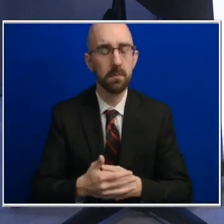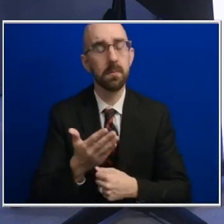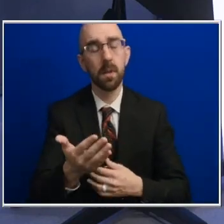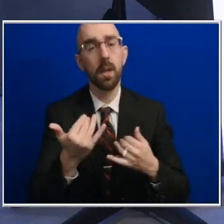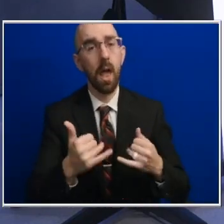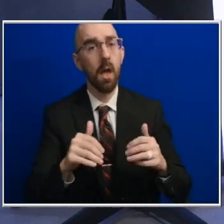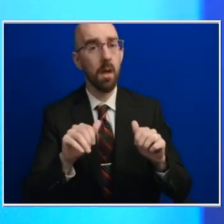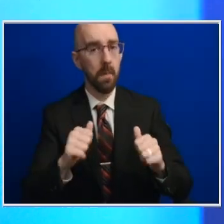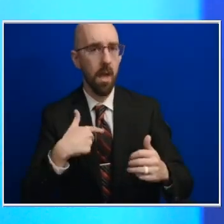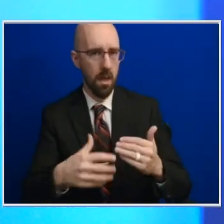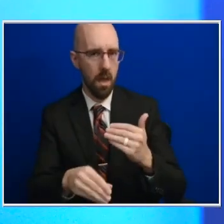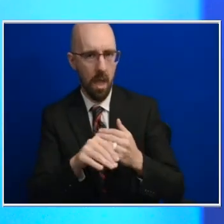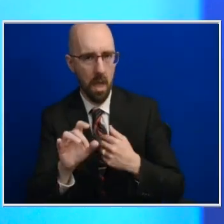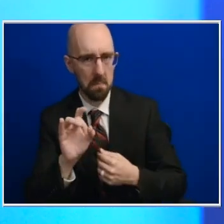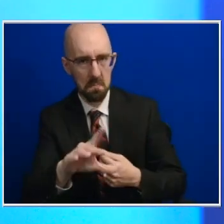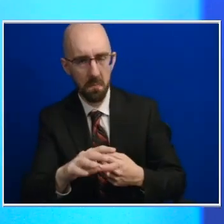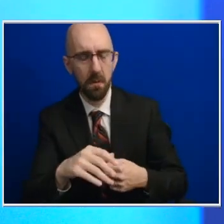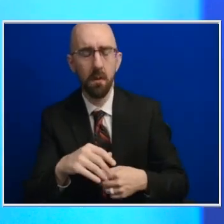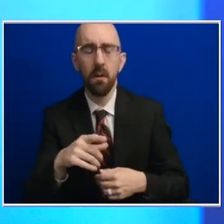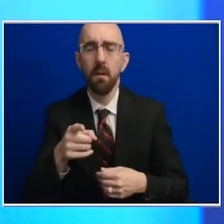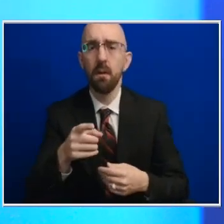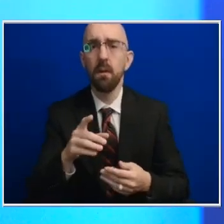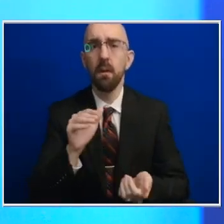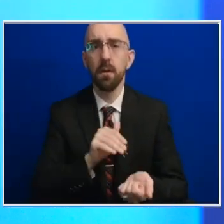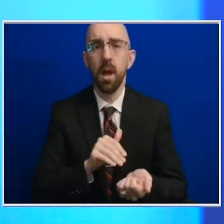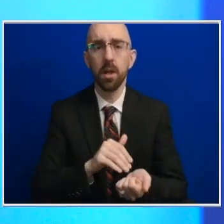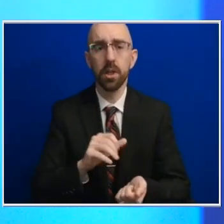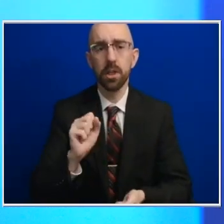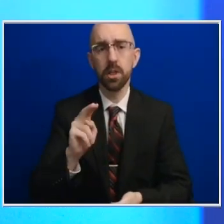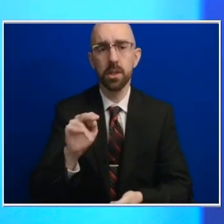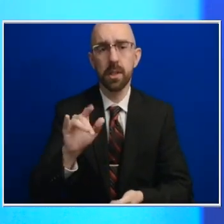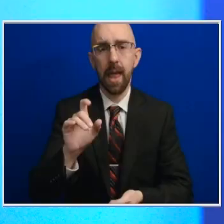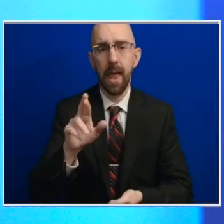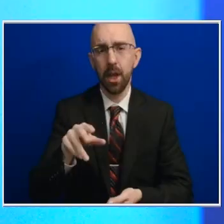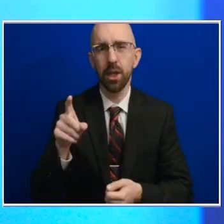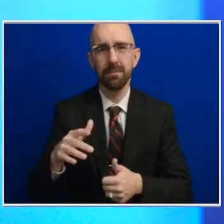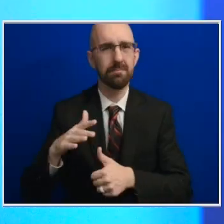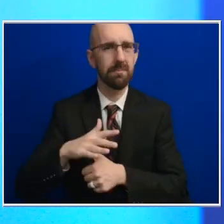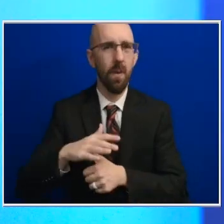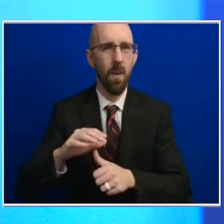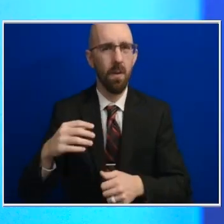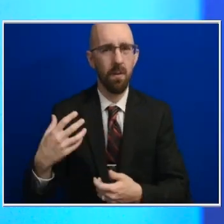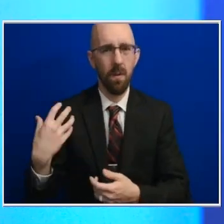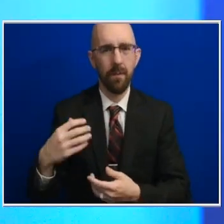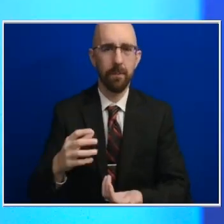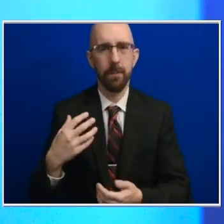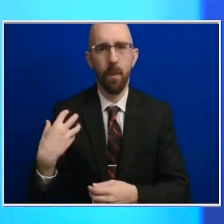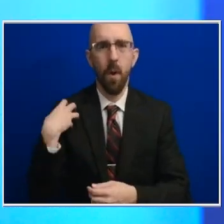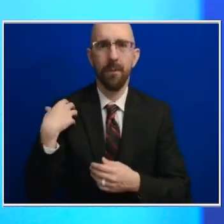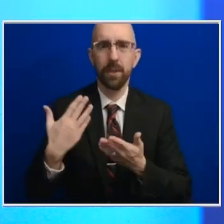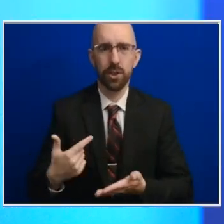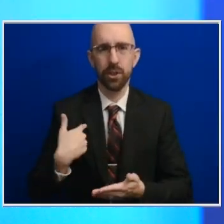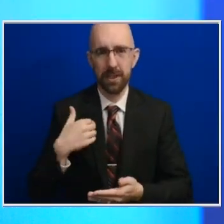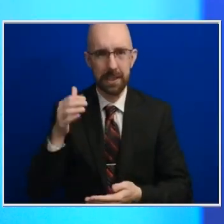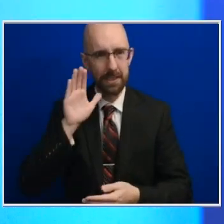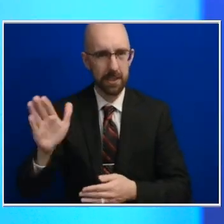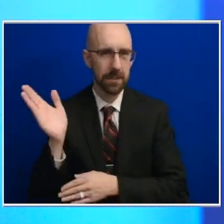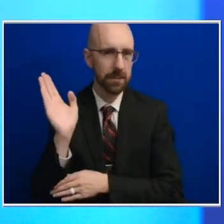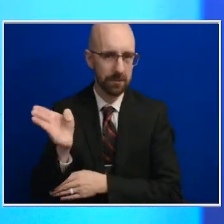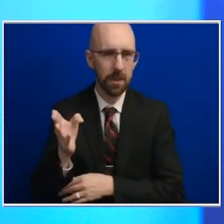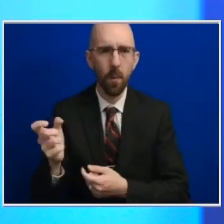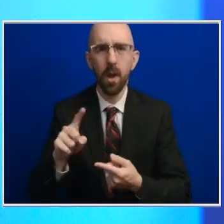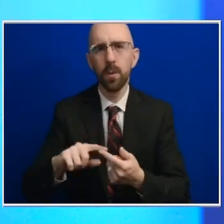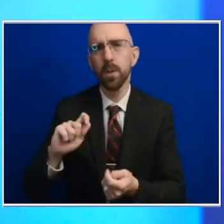though, that so Dr. Snyder's the senior author. I had a chance to listen to one of his virtual lectures. He wants to try to change how we approach